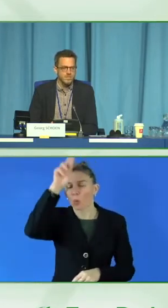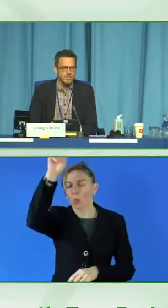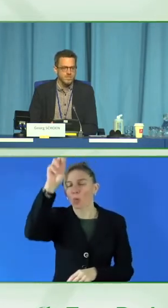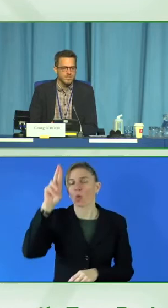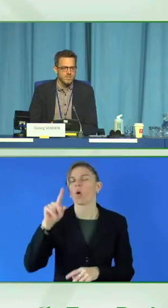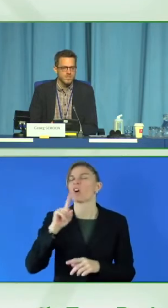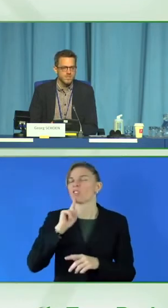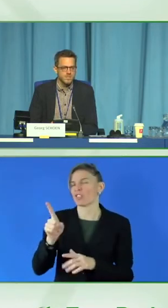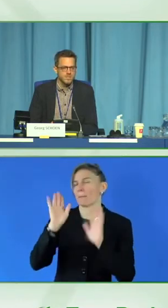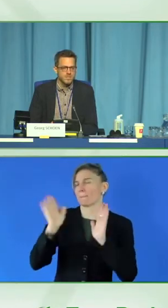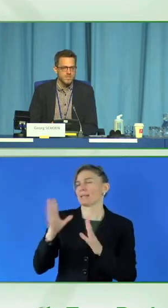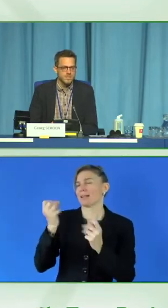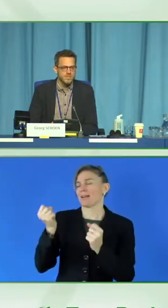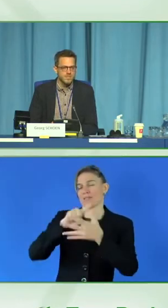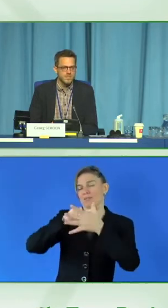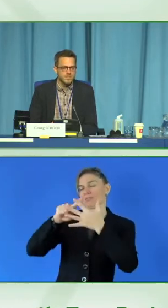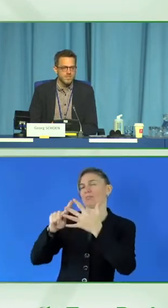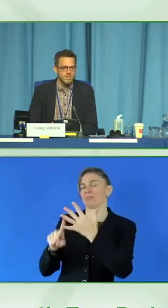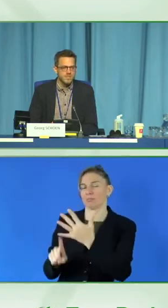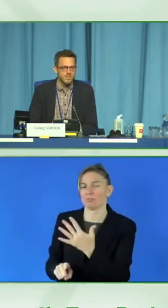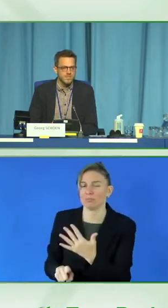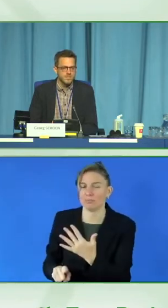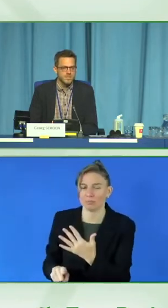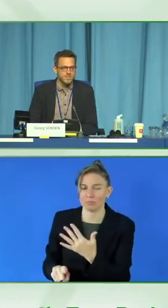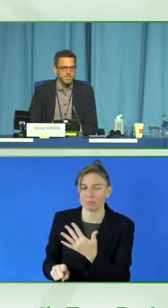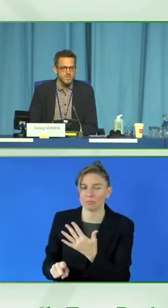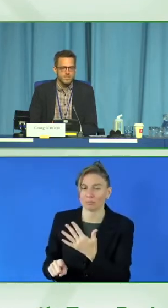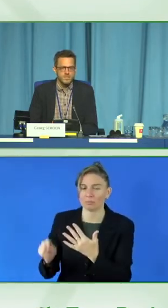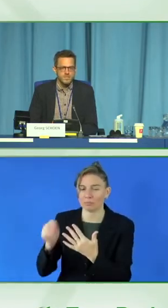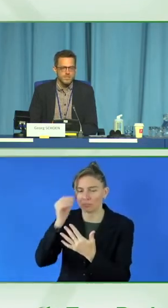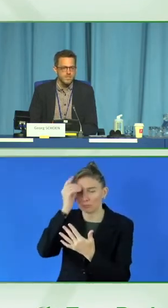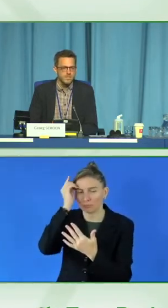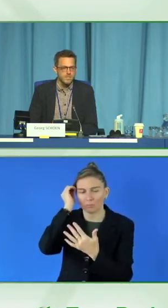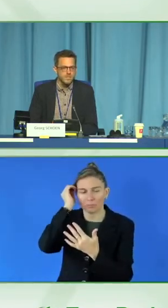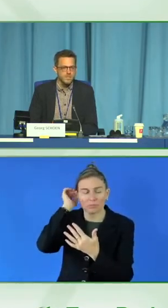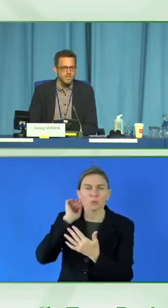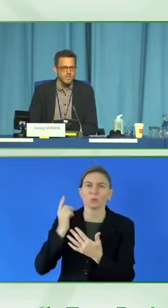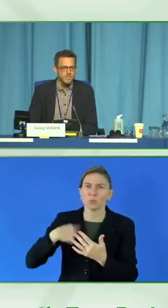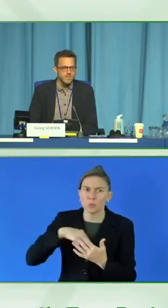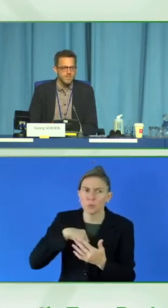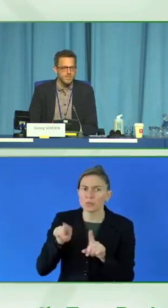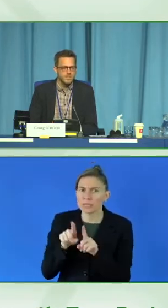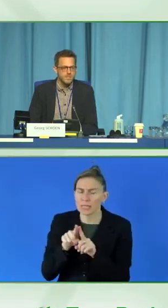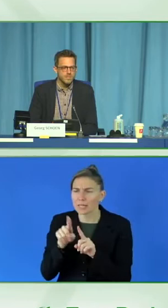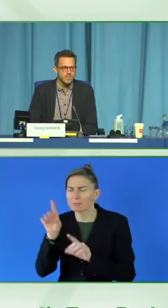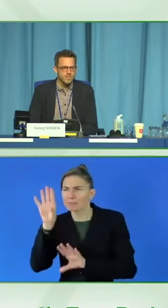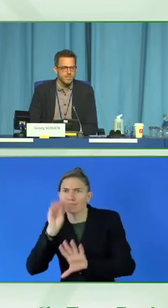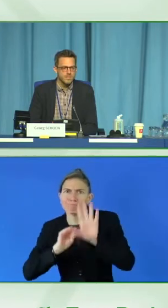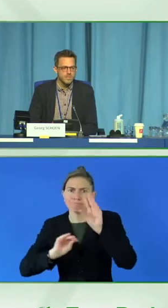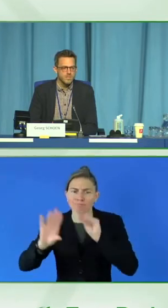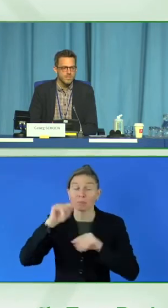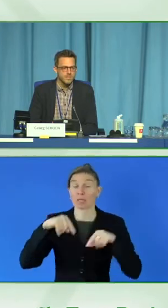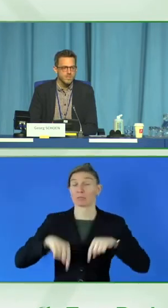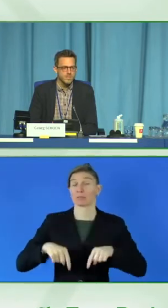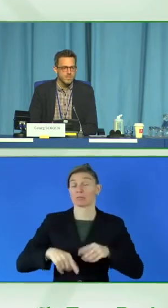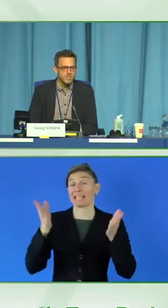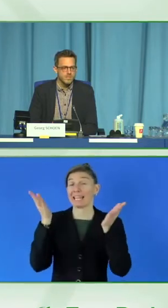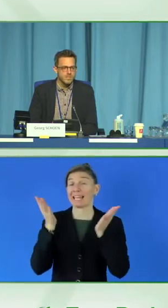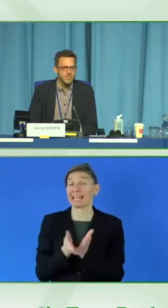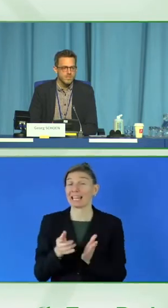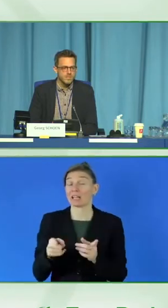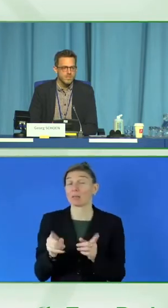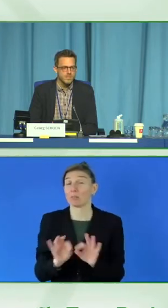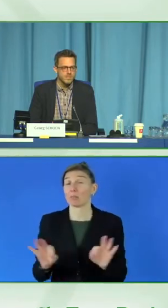that, I think, is the thinking that we're trying to learn in. I think the other really important aspect for us as, you